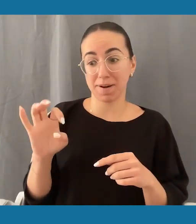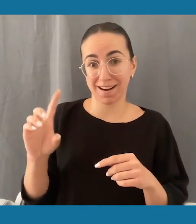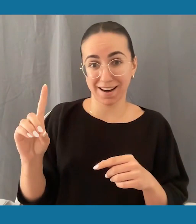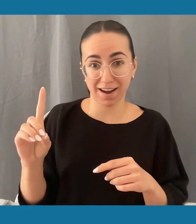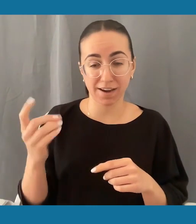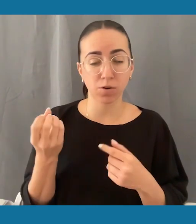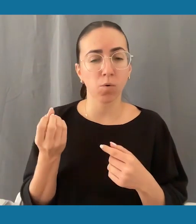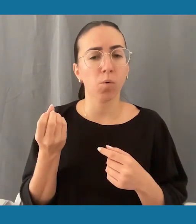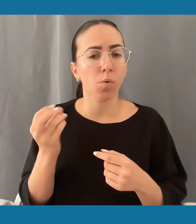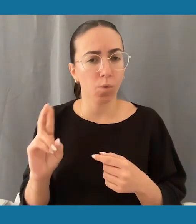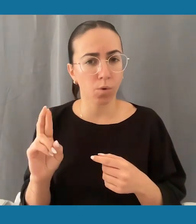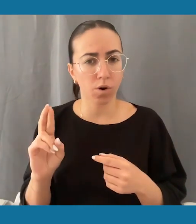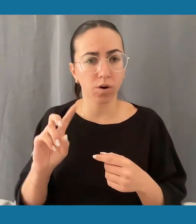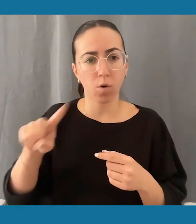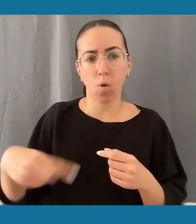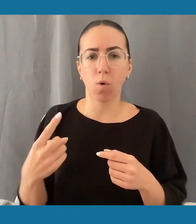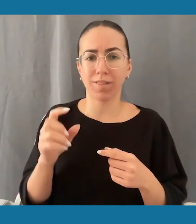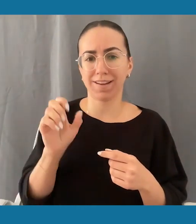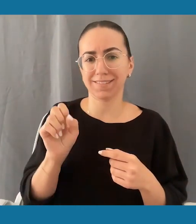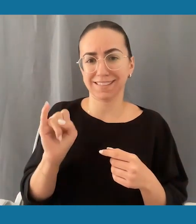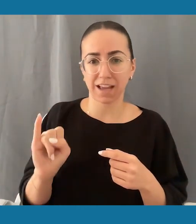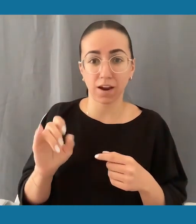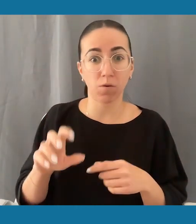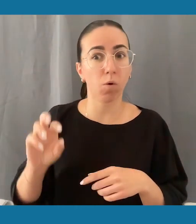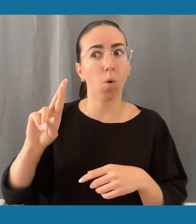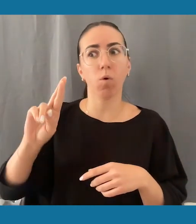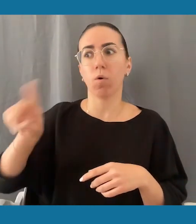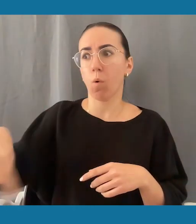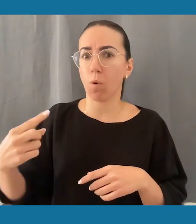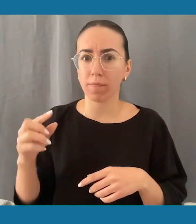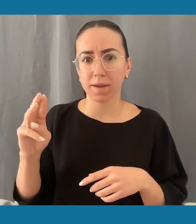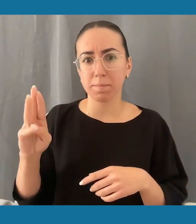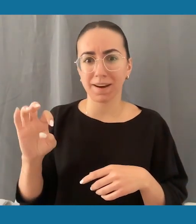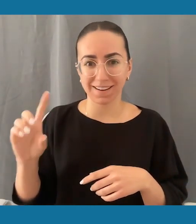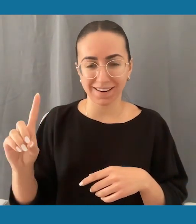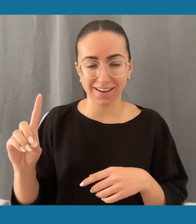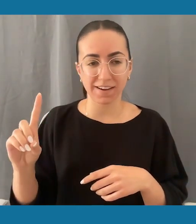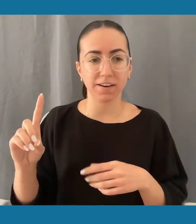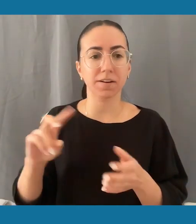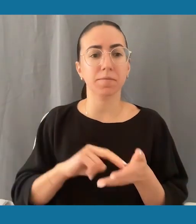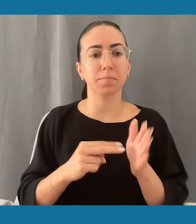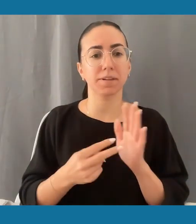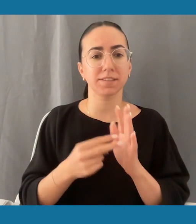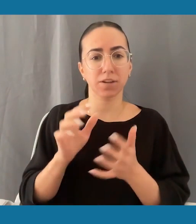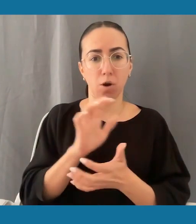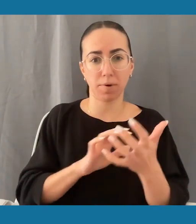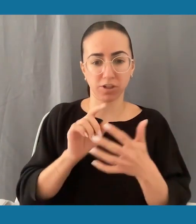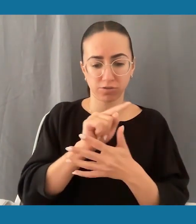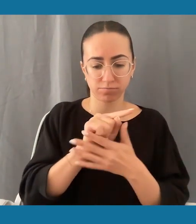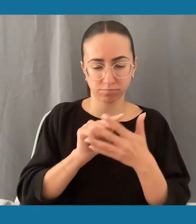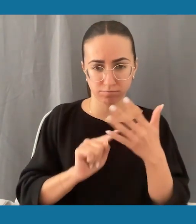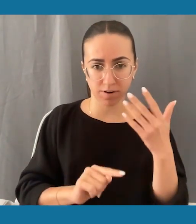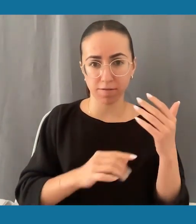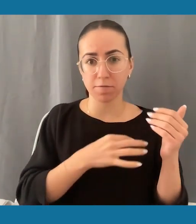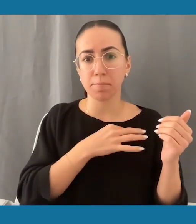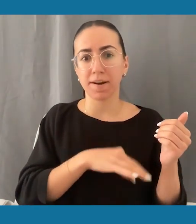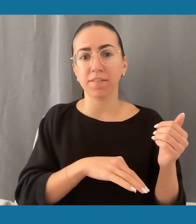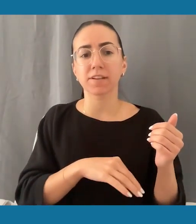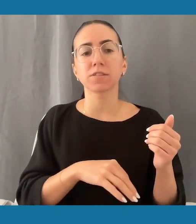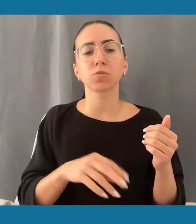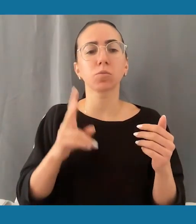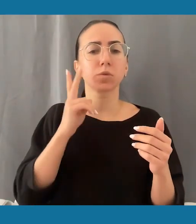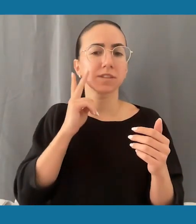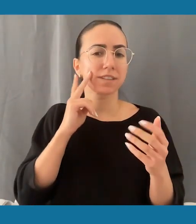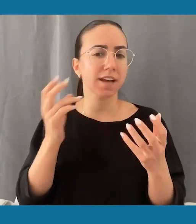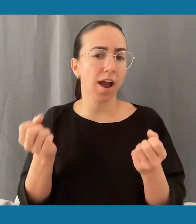just SSI or just Medicaid, the combination of those benefits will dictate how much you can have in an